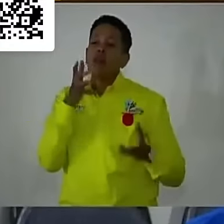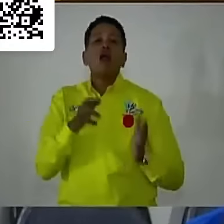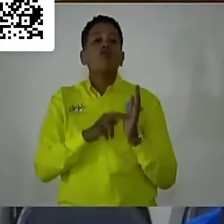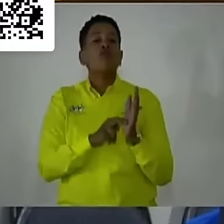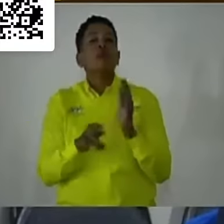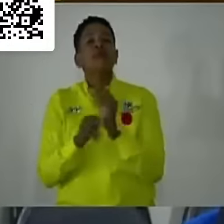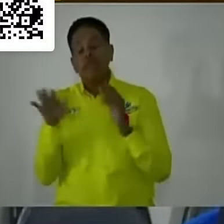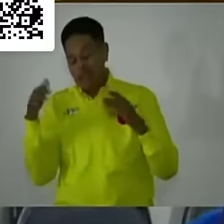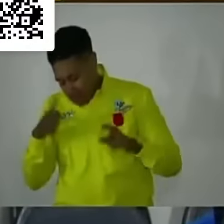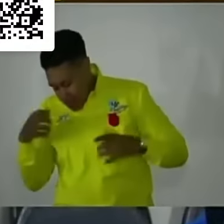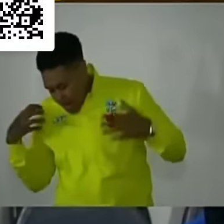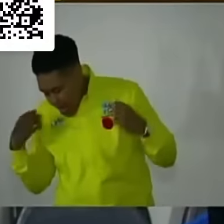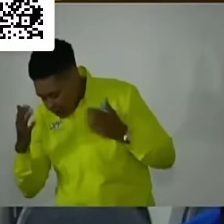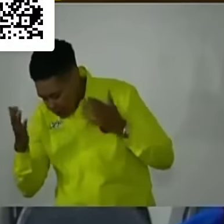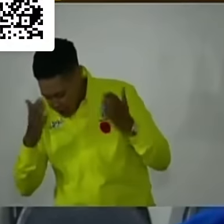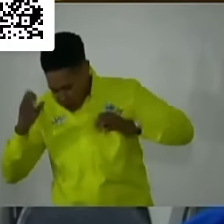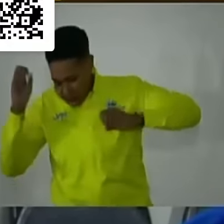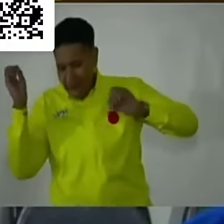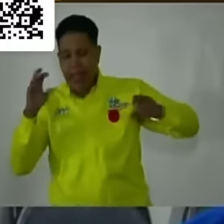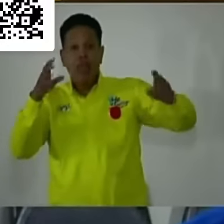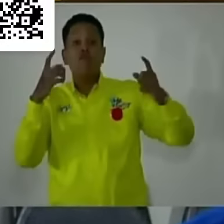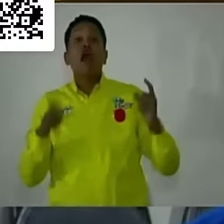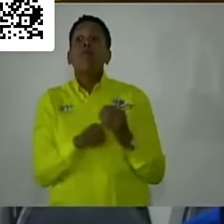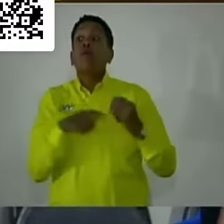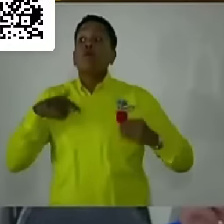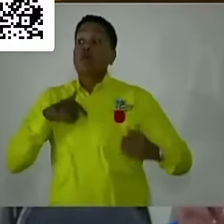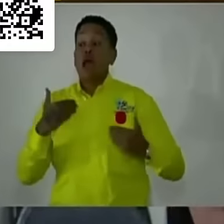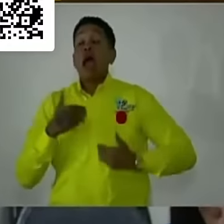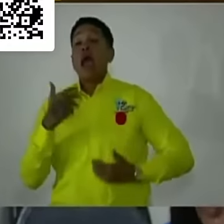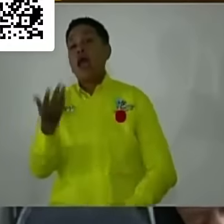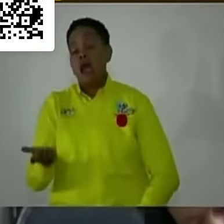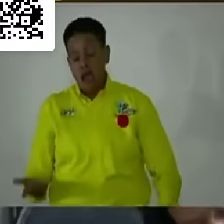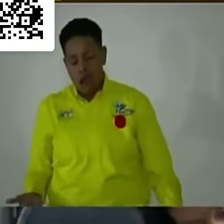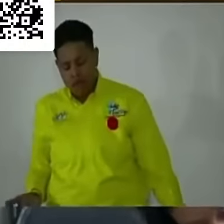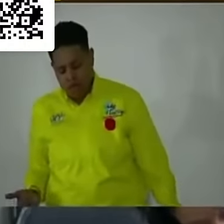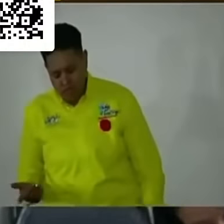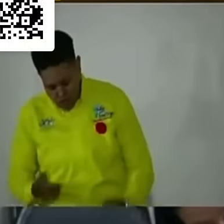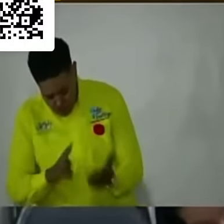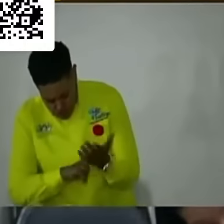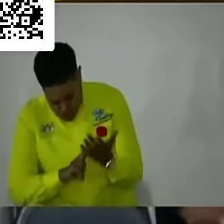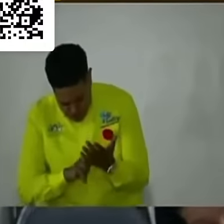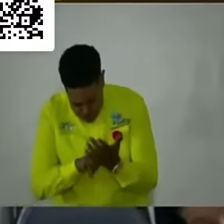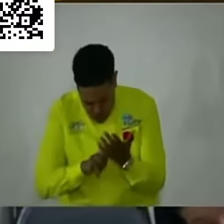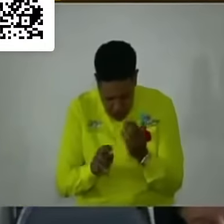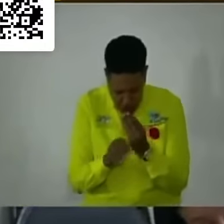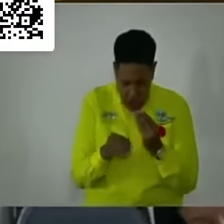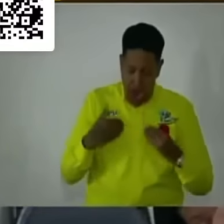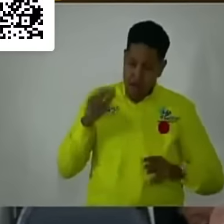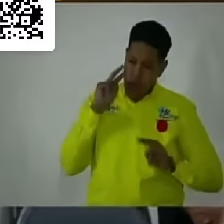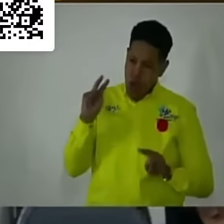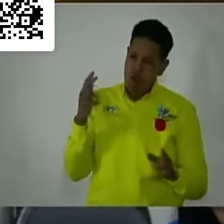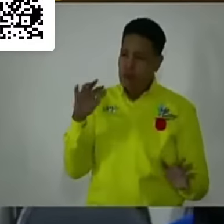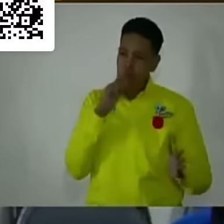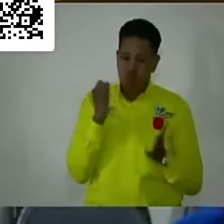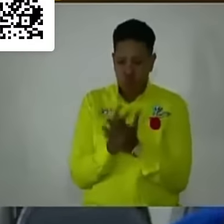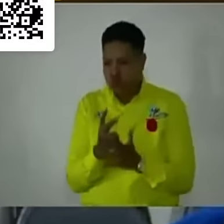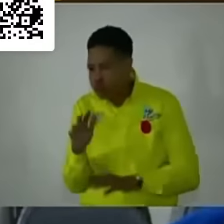representing health service delivery. We have a registration, having looked and